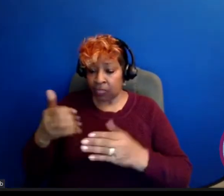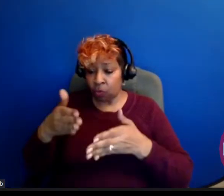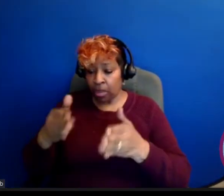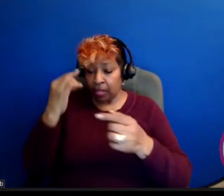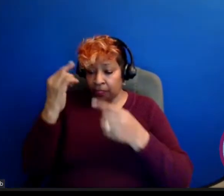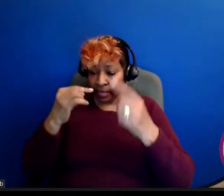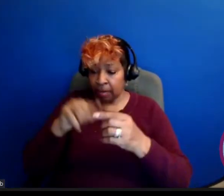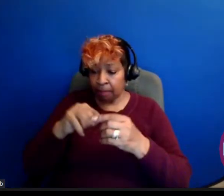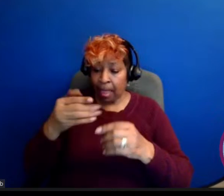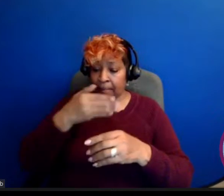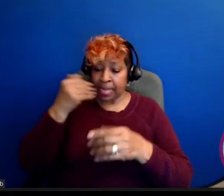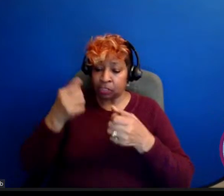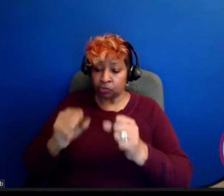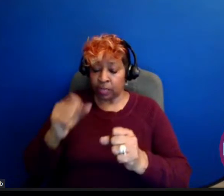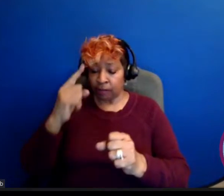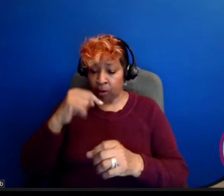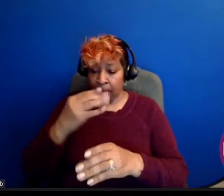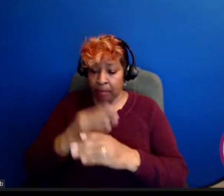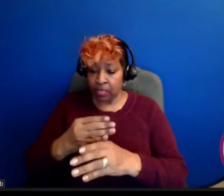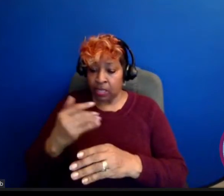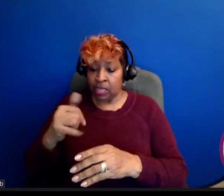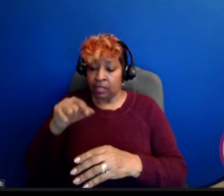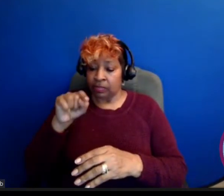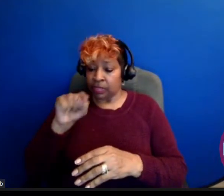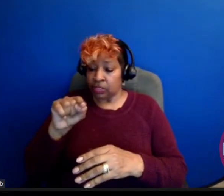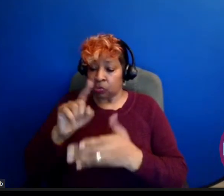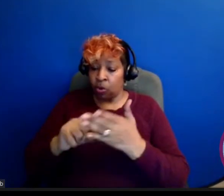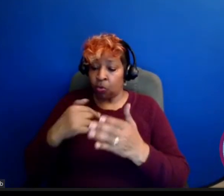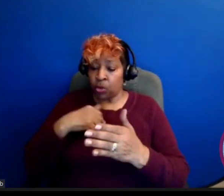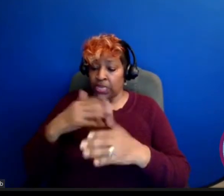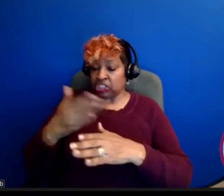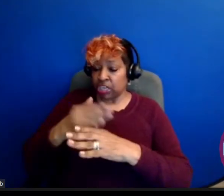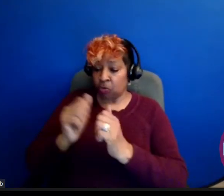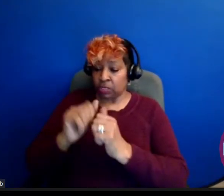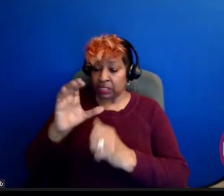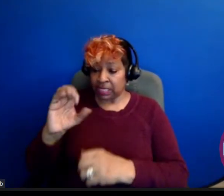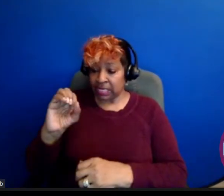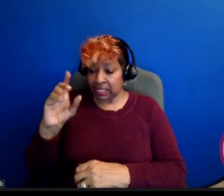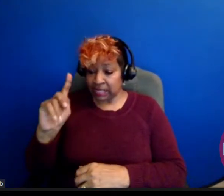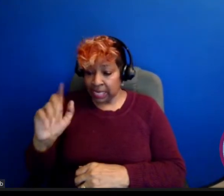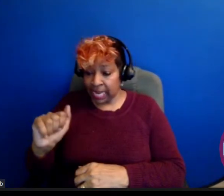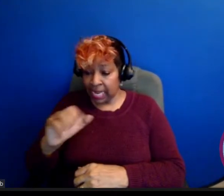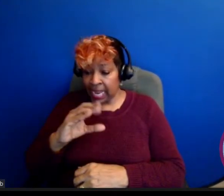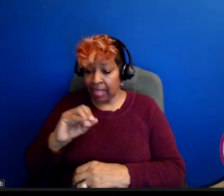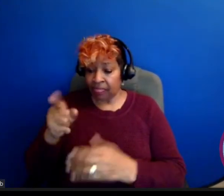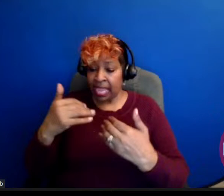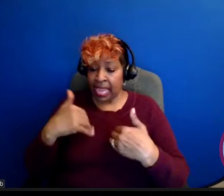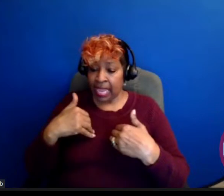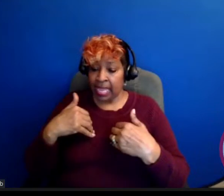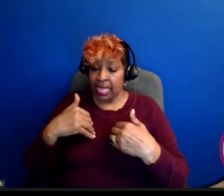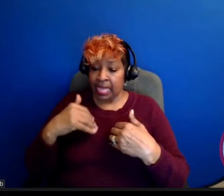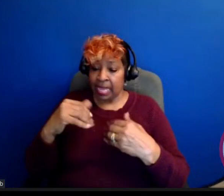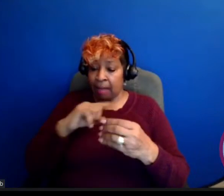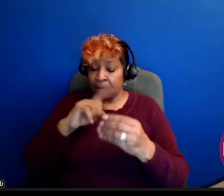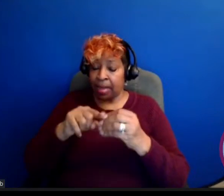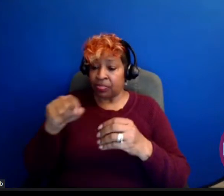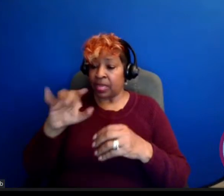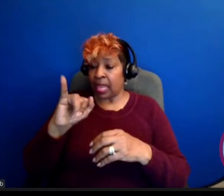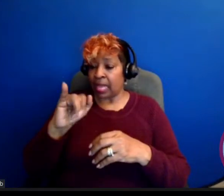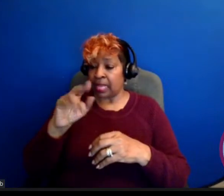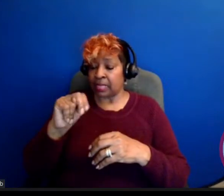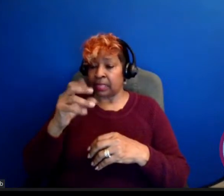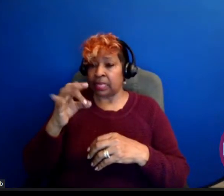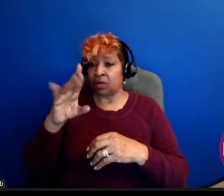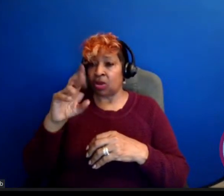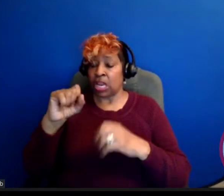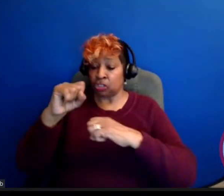that we shared with CDOT about the infrastructure that they have a lot of control over that we can move forward with. And Bus Vision has a lot of stuff